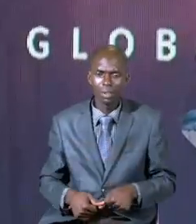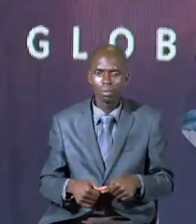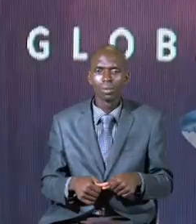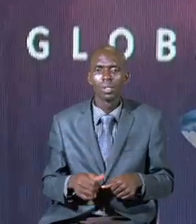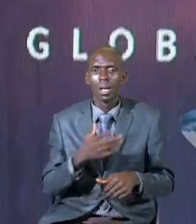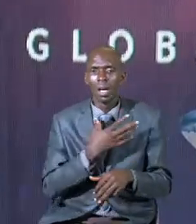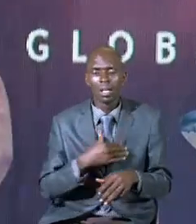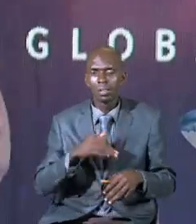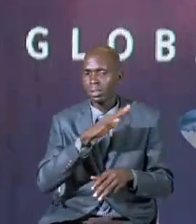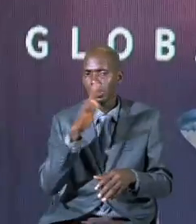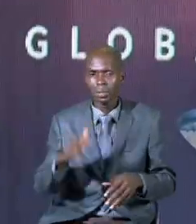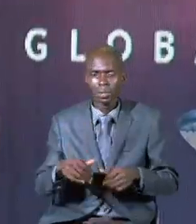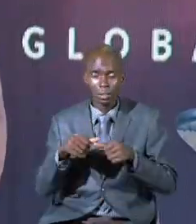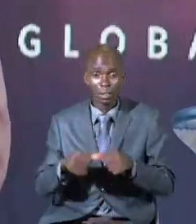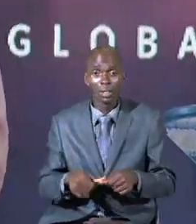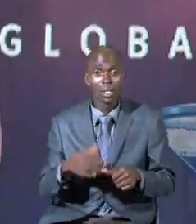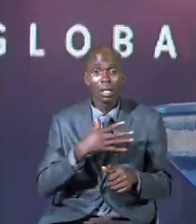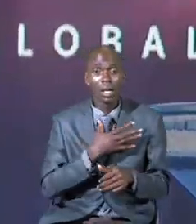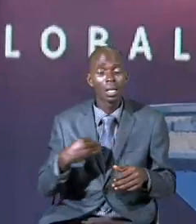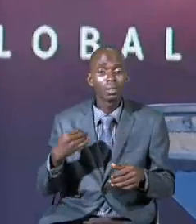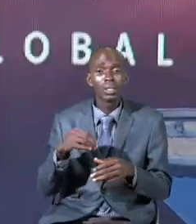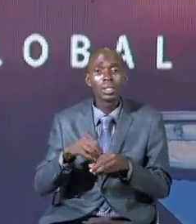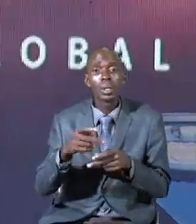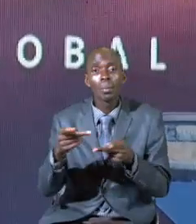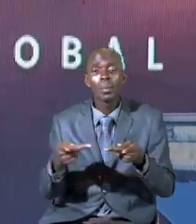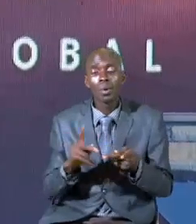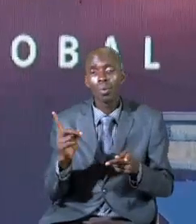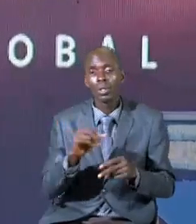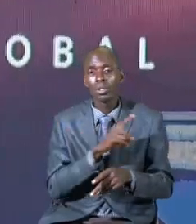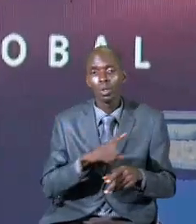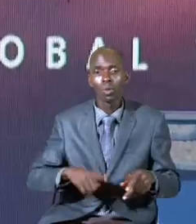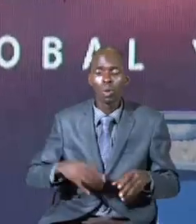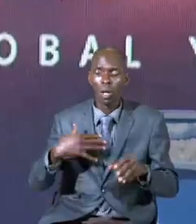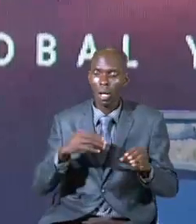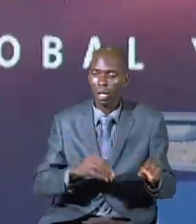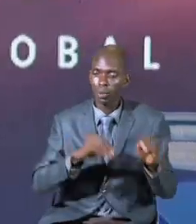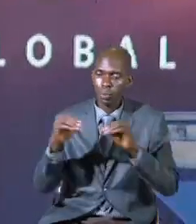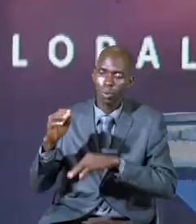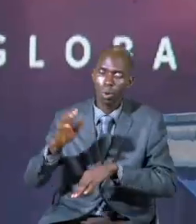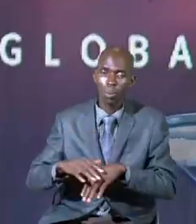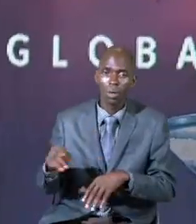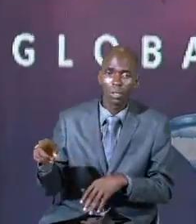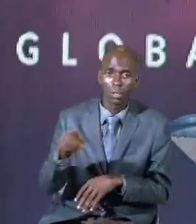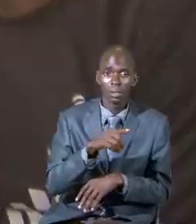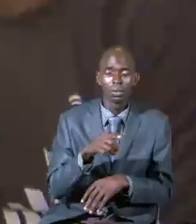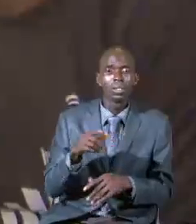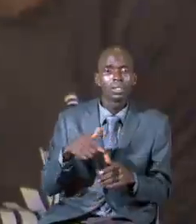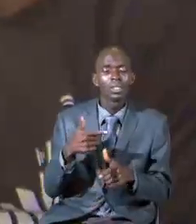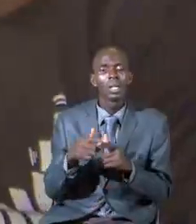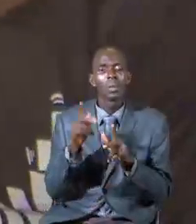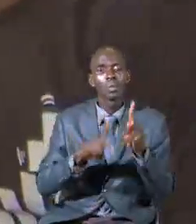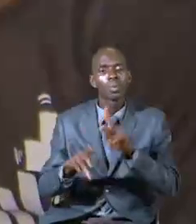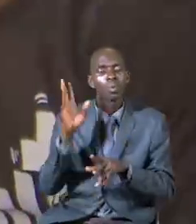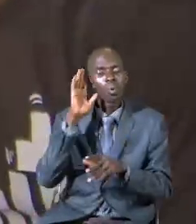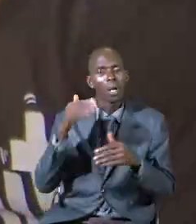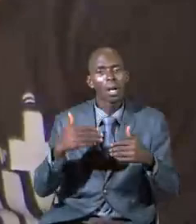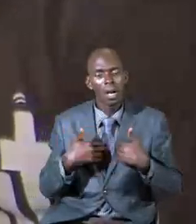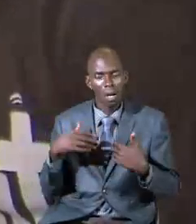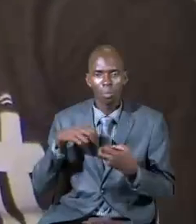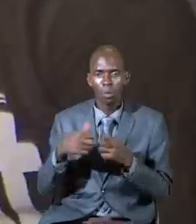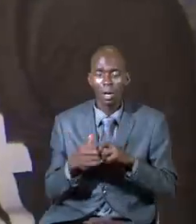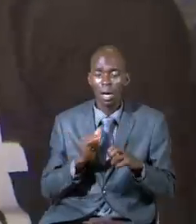their shoulders. What the Lord wants them to do, they will have calamity. And I pray there will be no calamity in your life. I